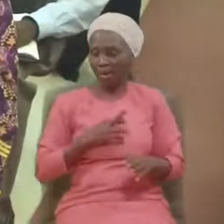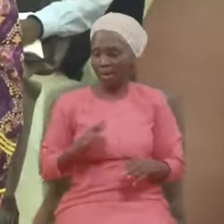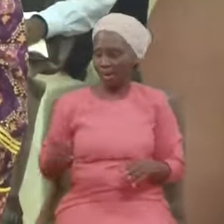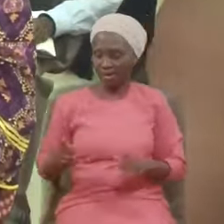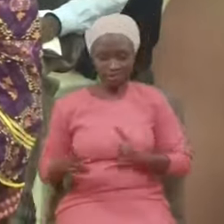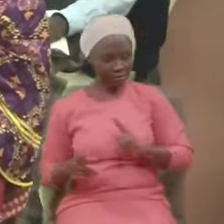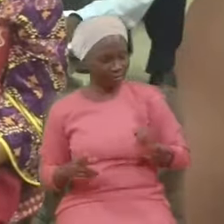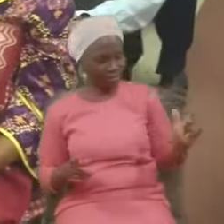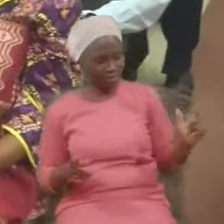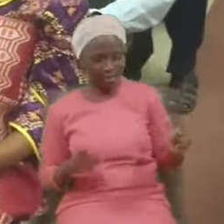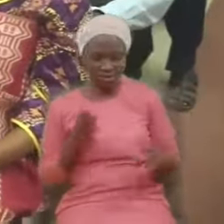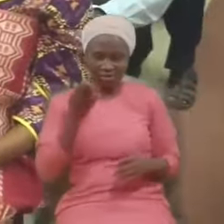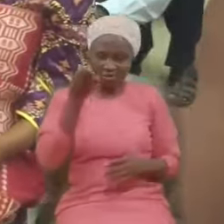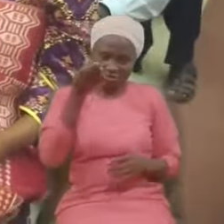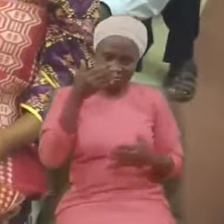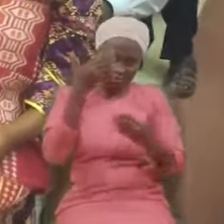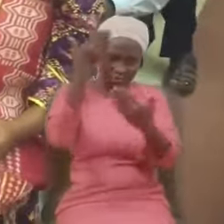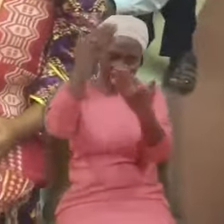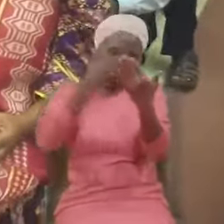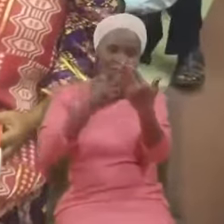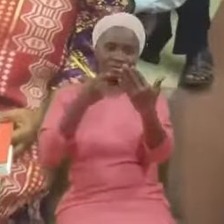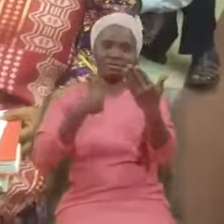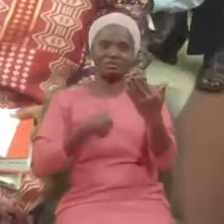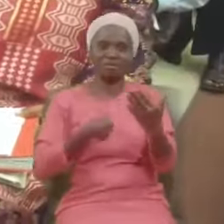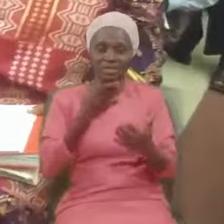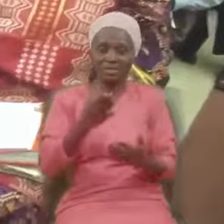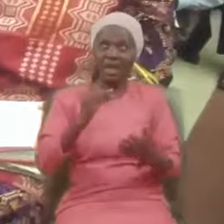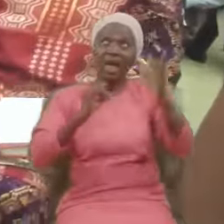front of me there, I will cure them.